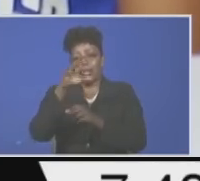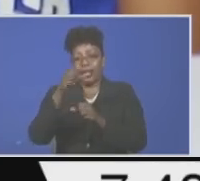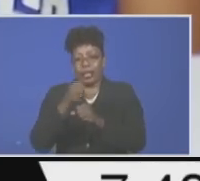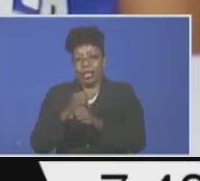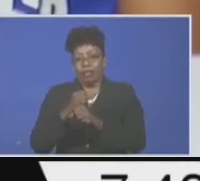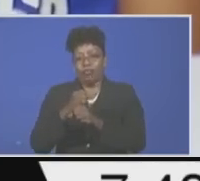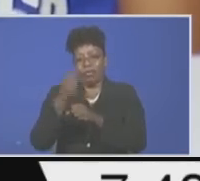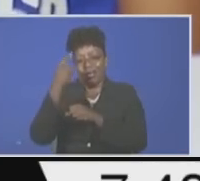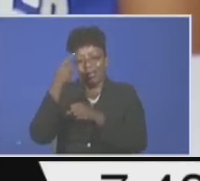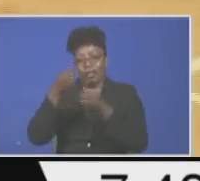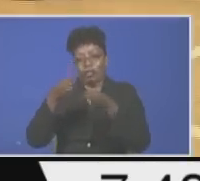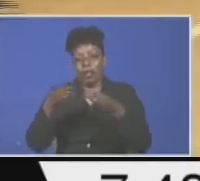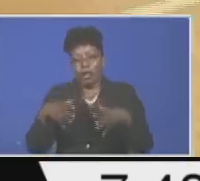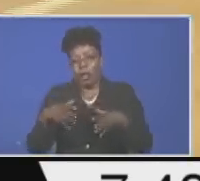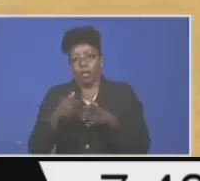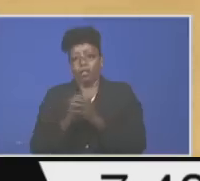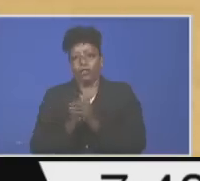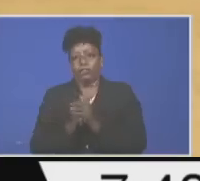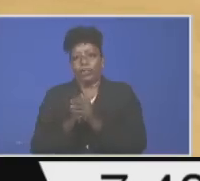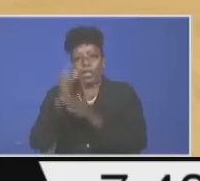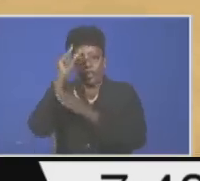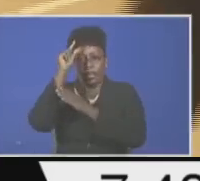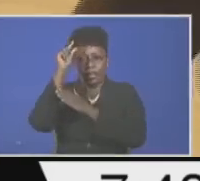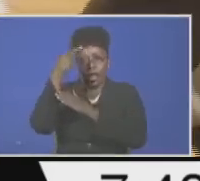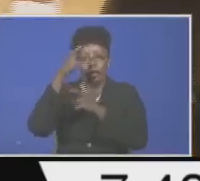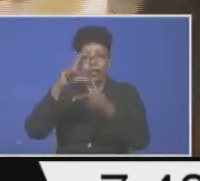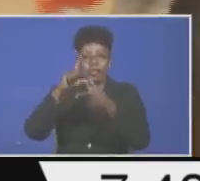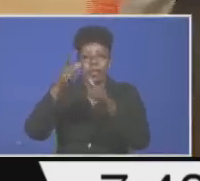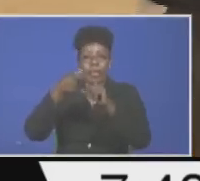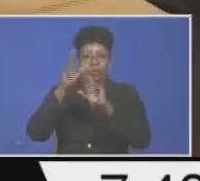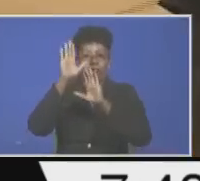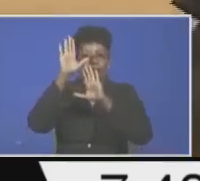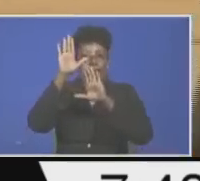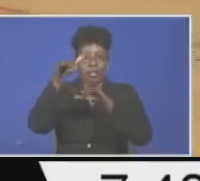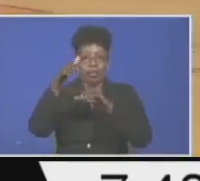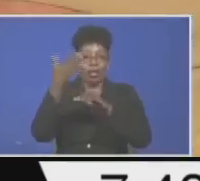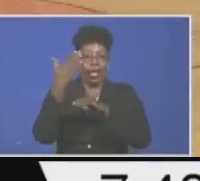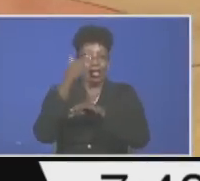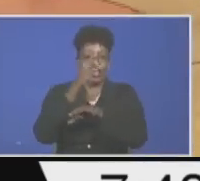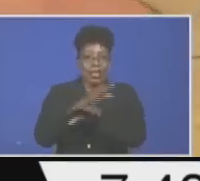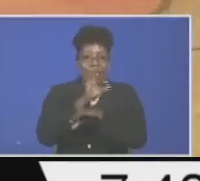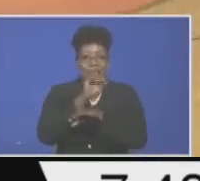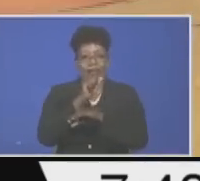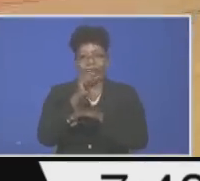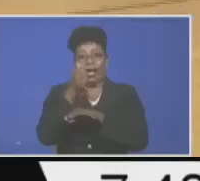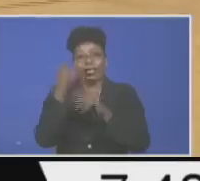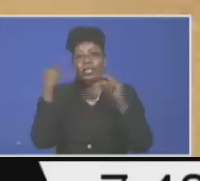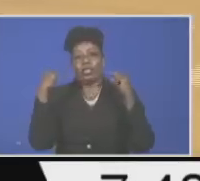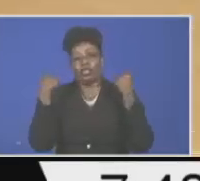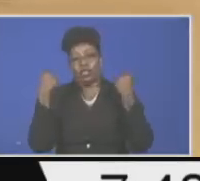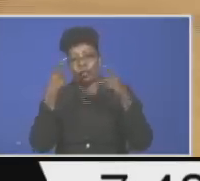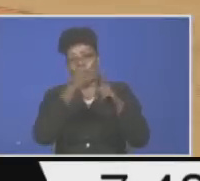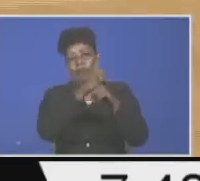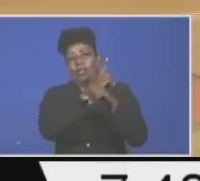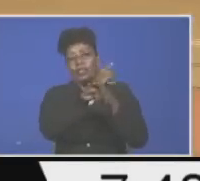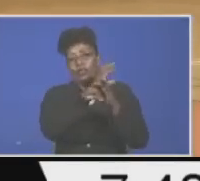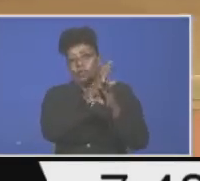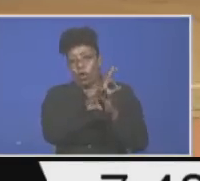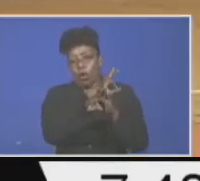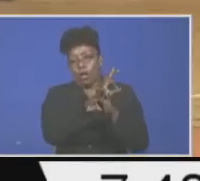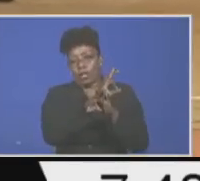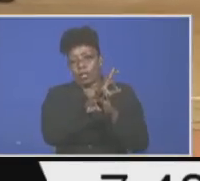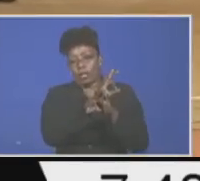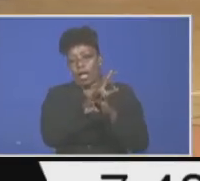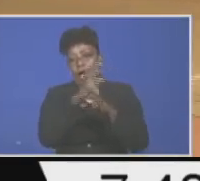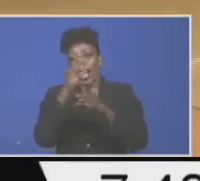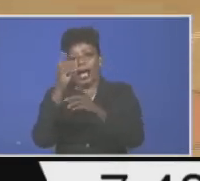a loss. Government League basketball on the floor last night at the AF Adderley Gym. The Defense Force Mariners and the